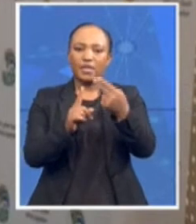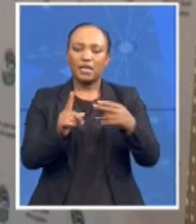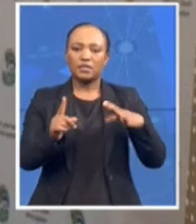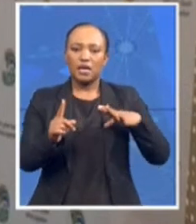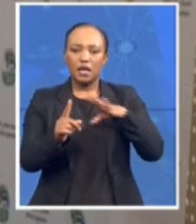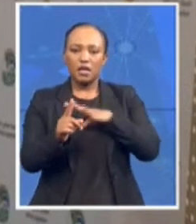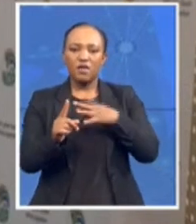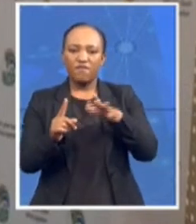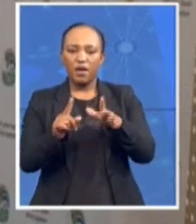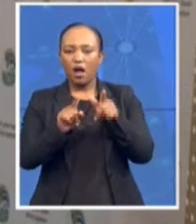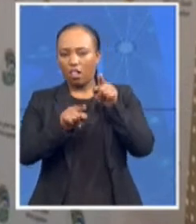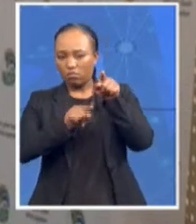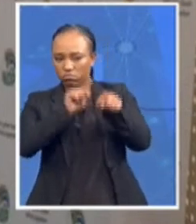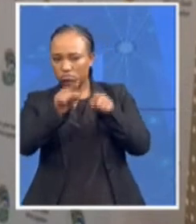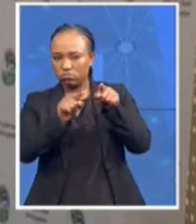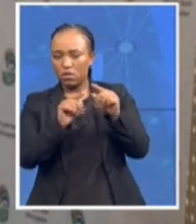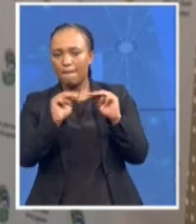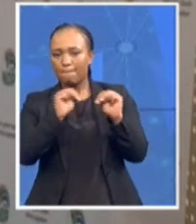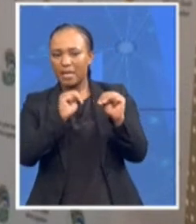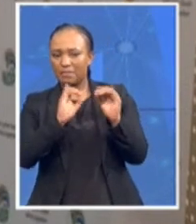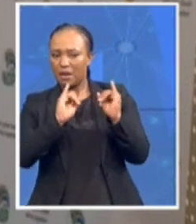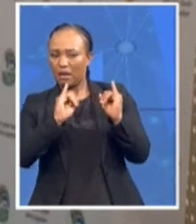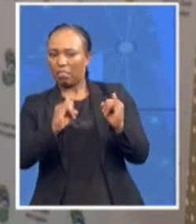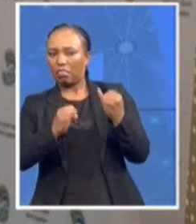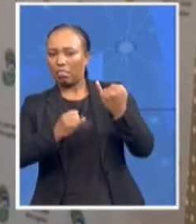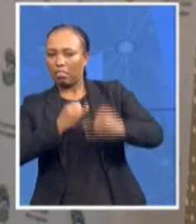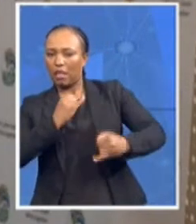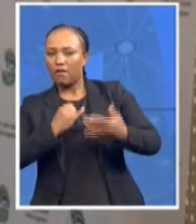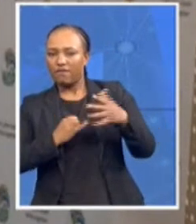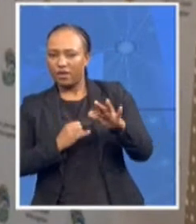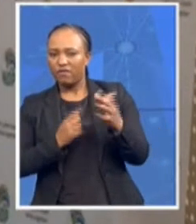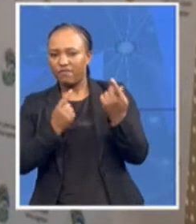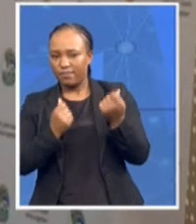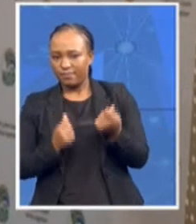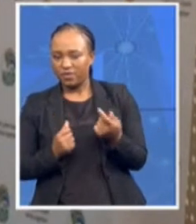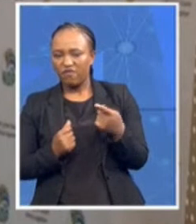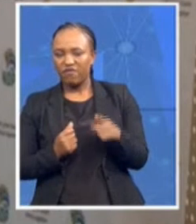and maladministration of the PESP program.